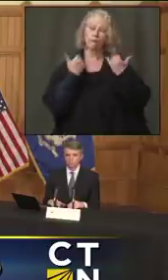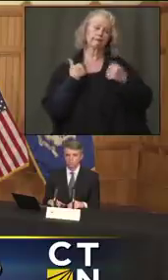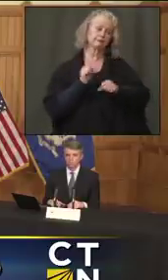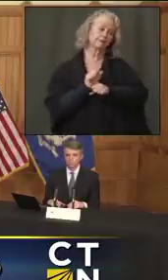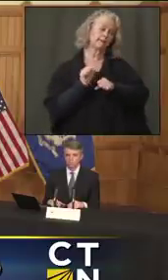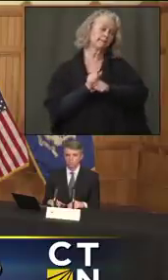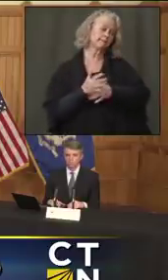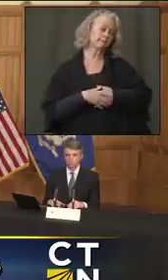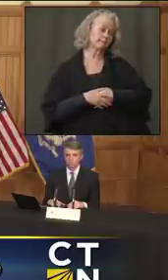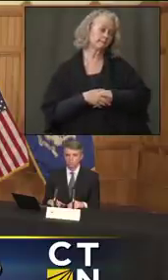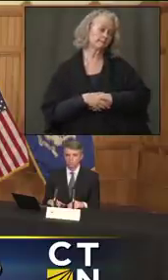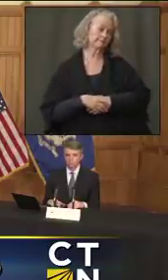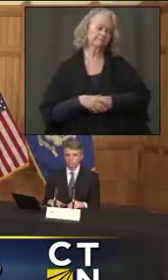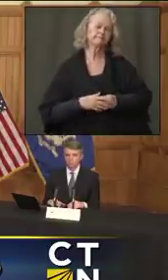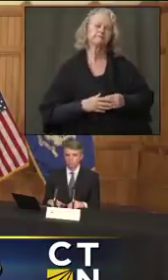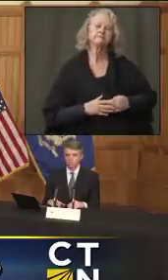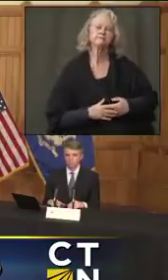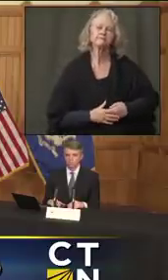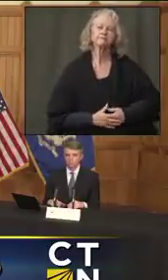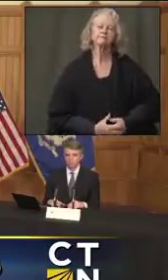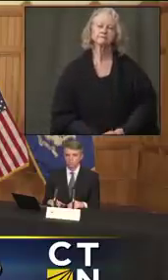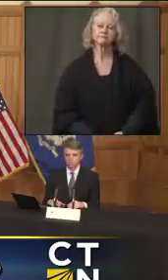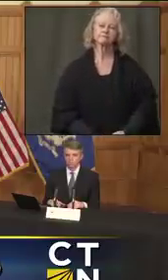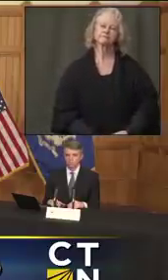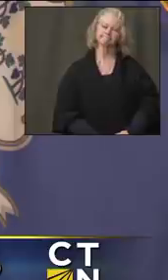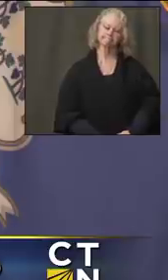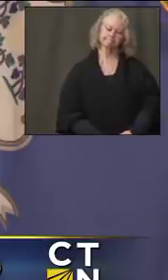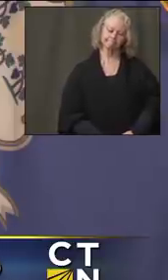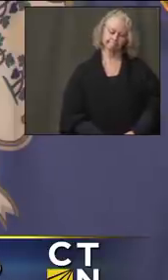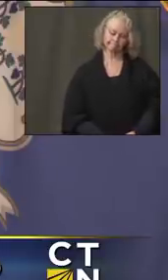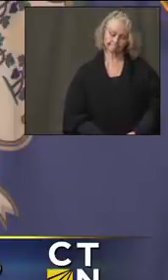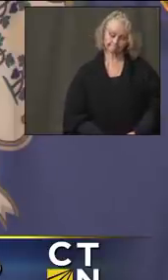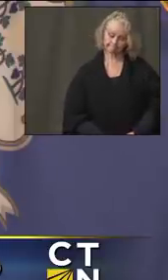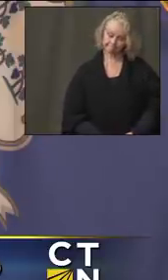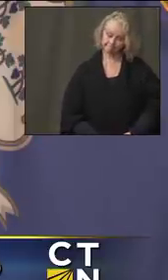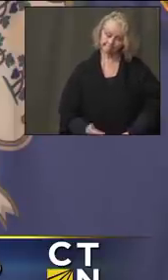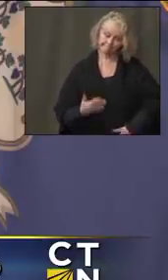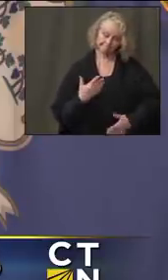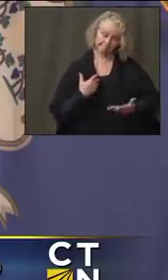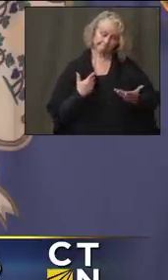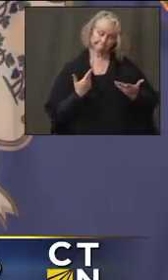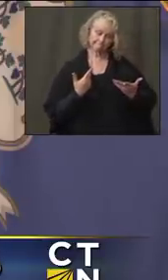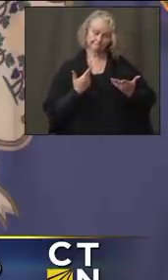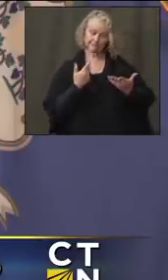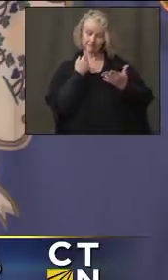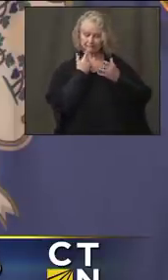I'd say that